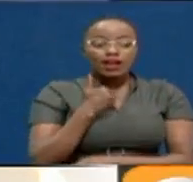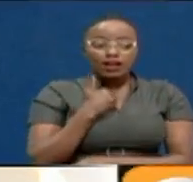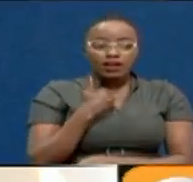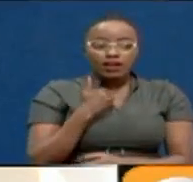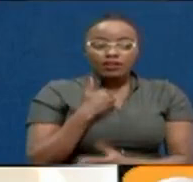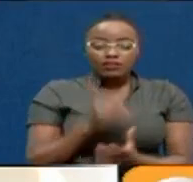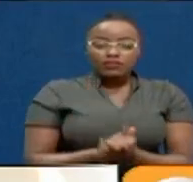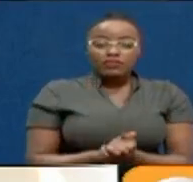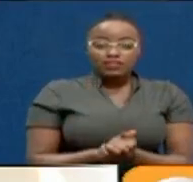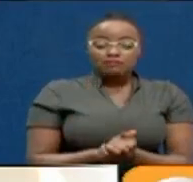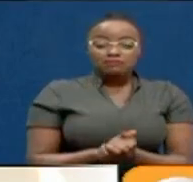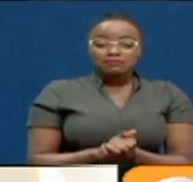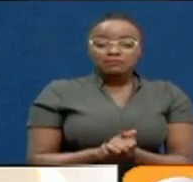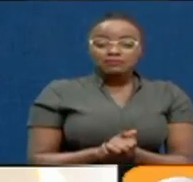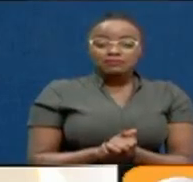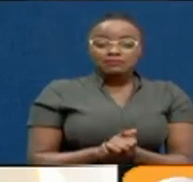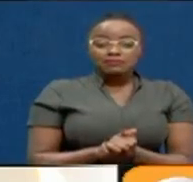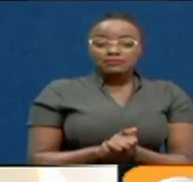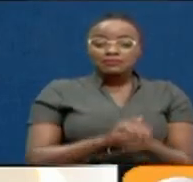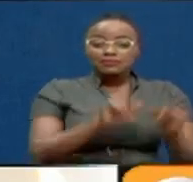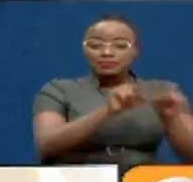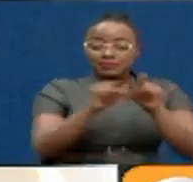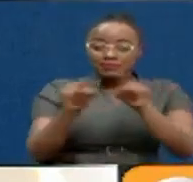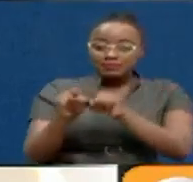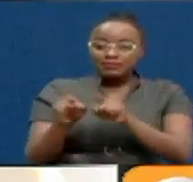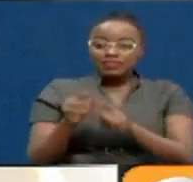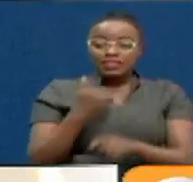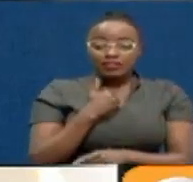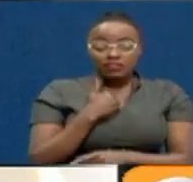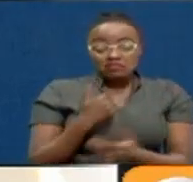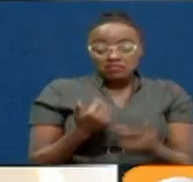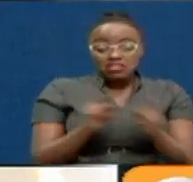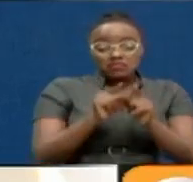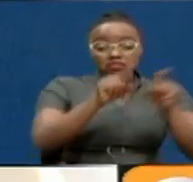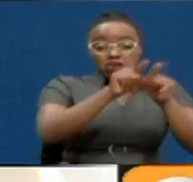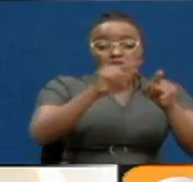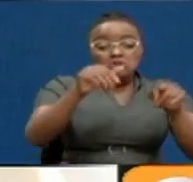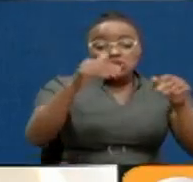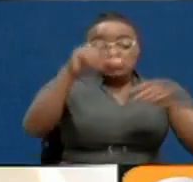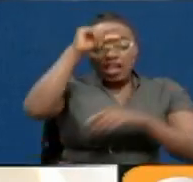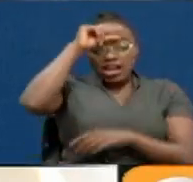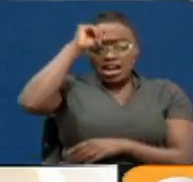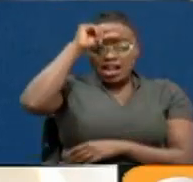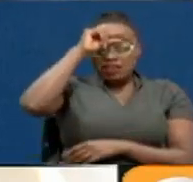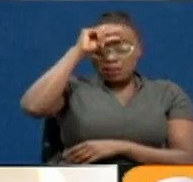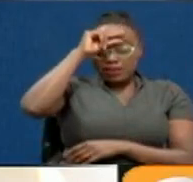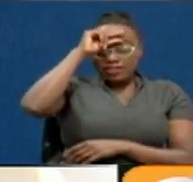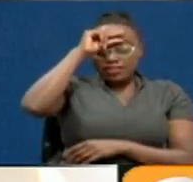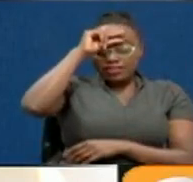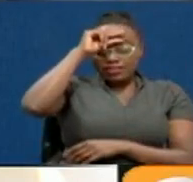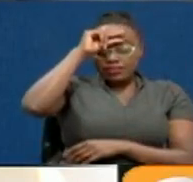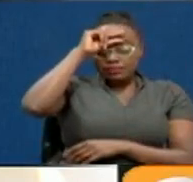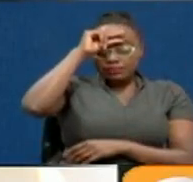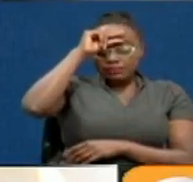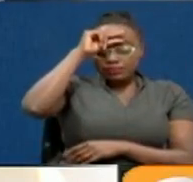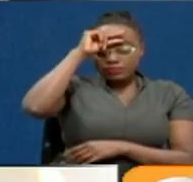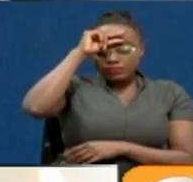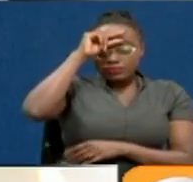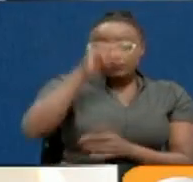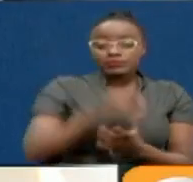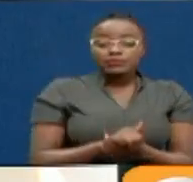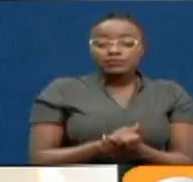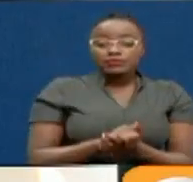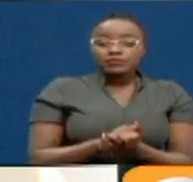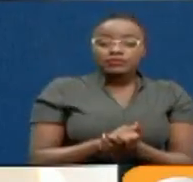the deliverables, and ourselves, we had promised the government that we can deliver